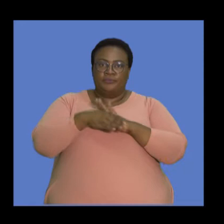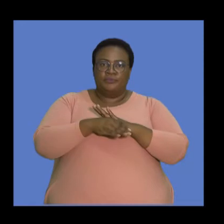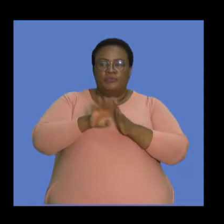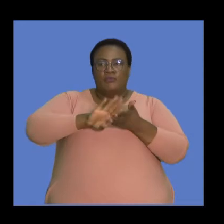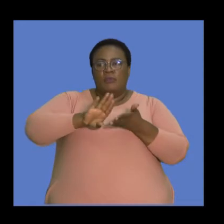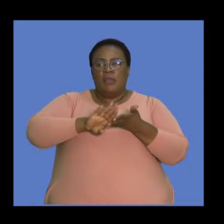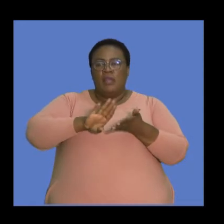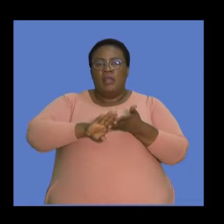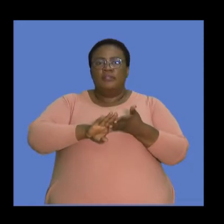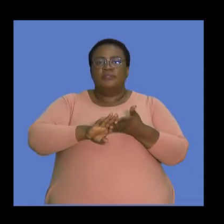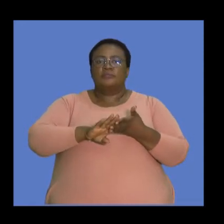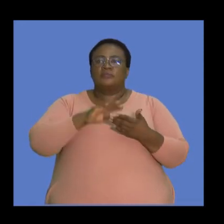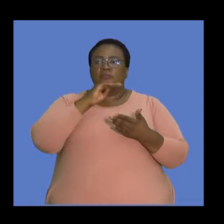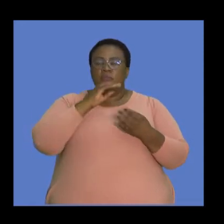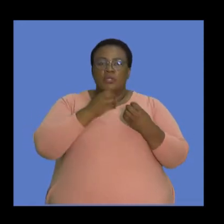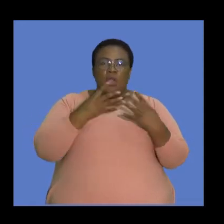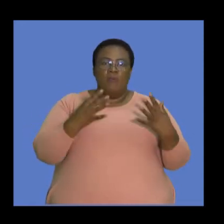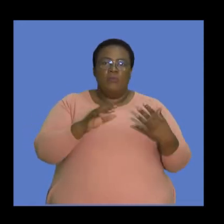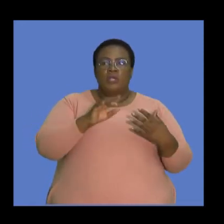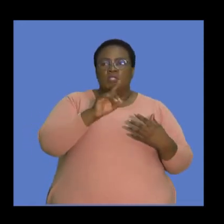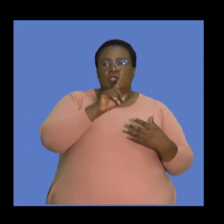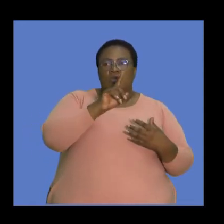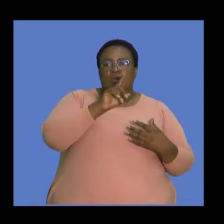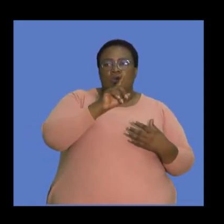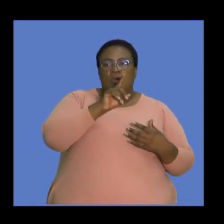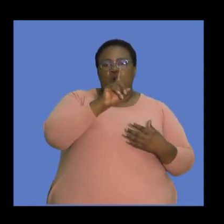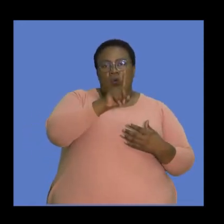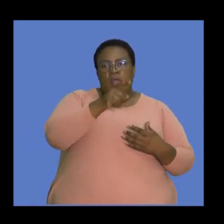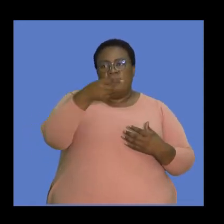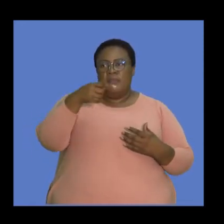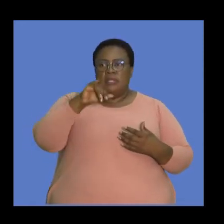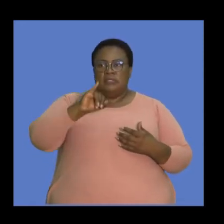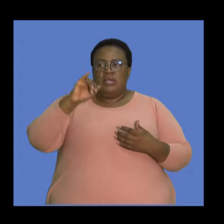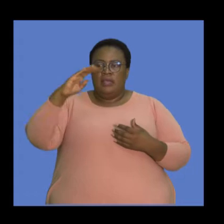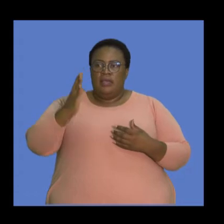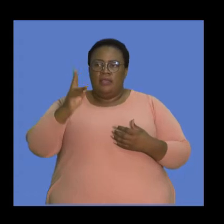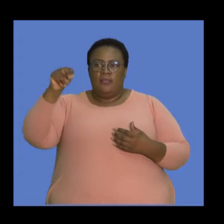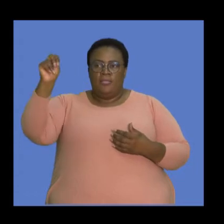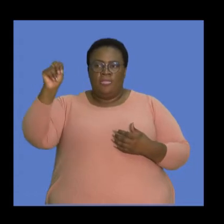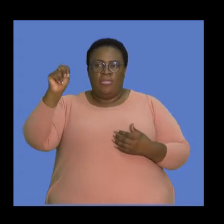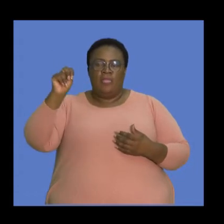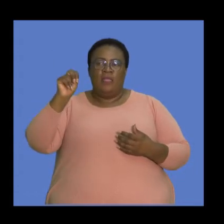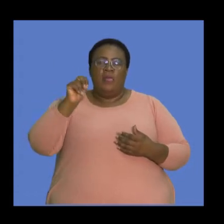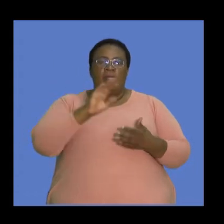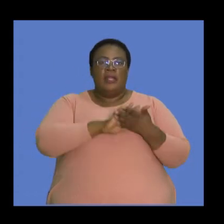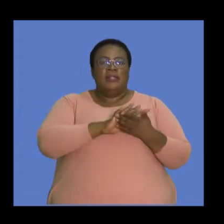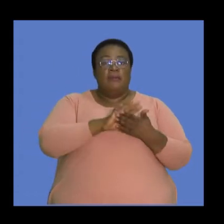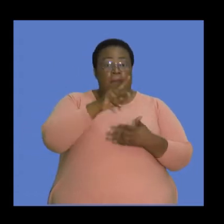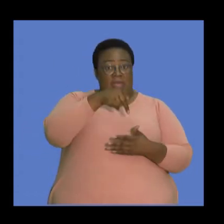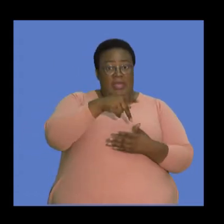balance method, so it's 1 minus I to the exponent of n. My P value is the